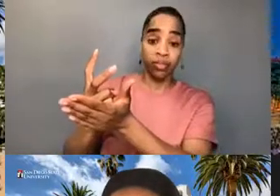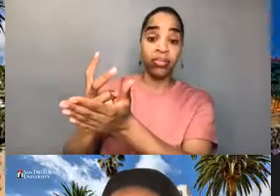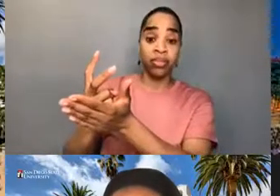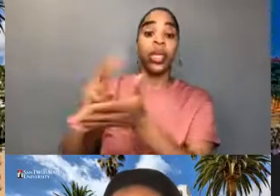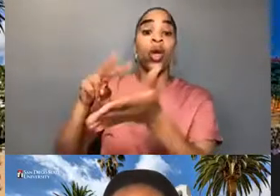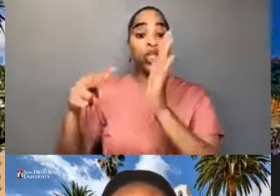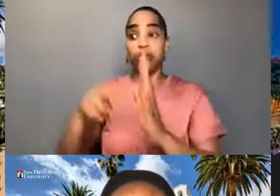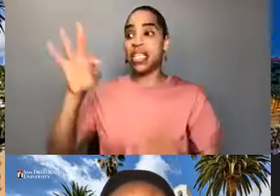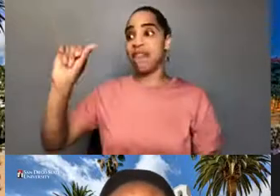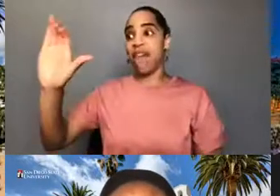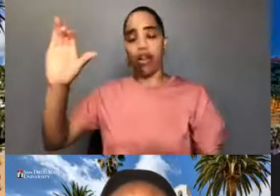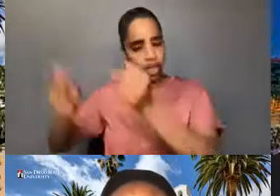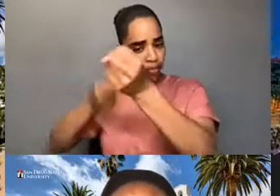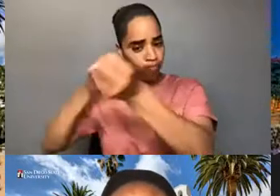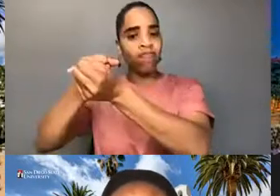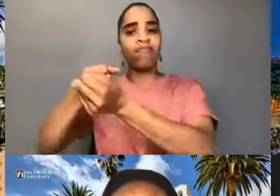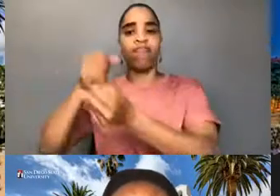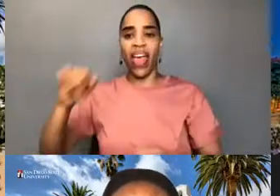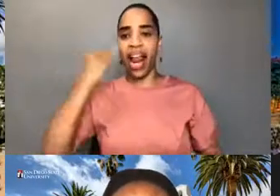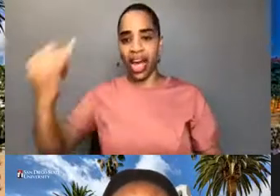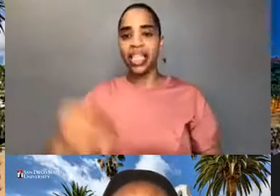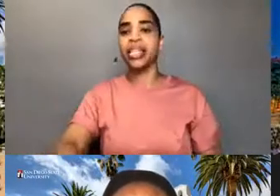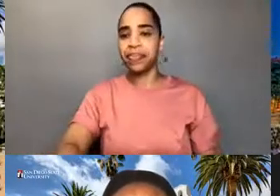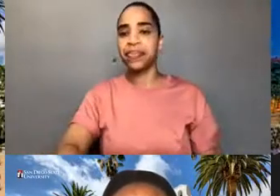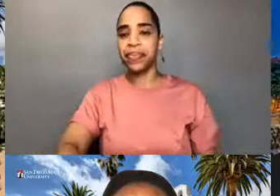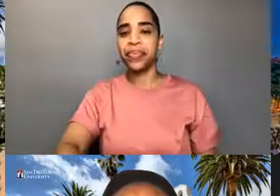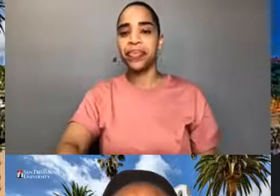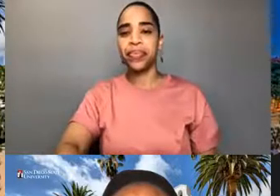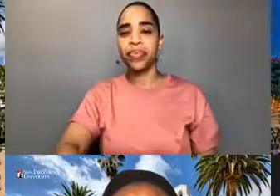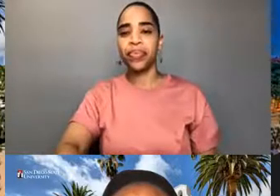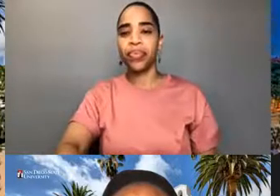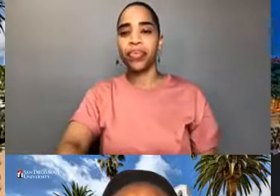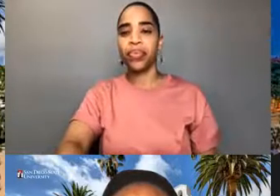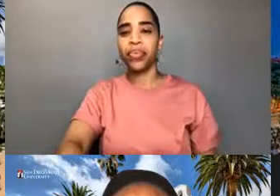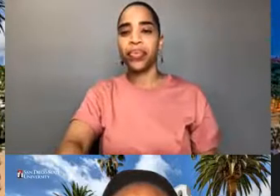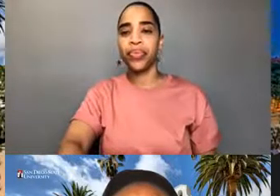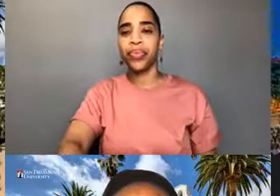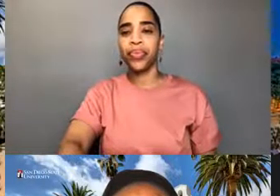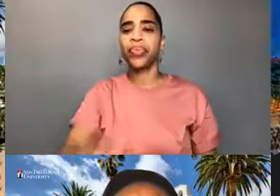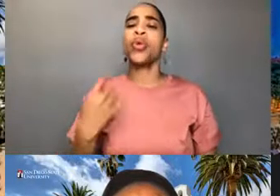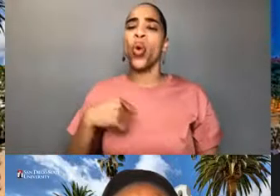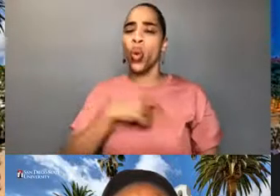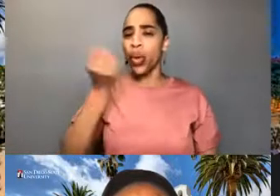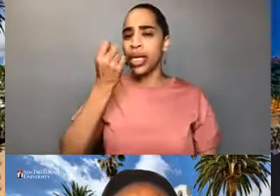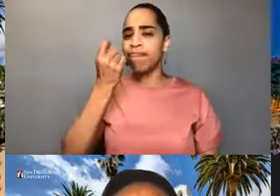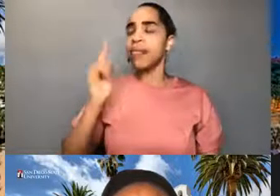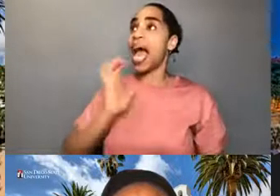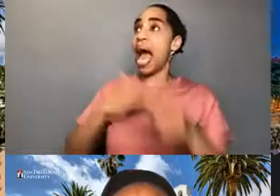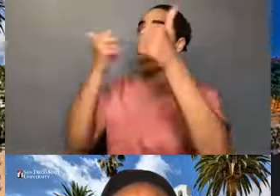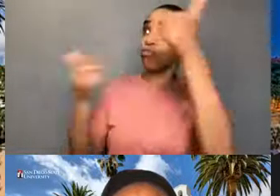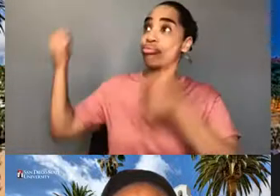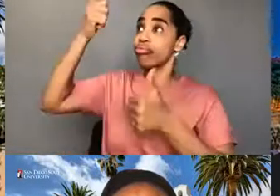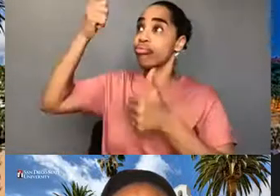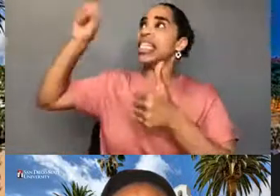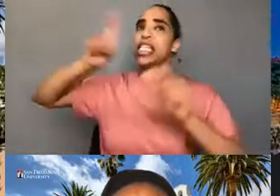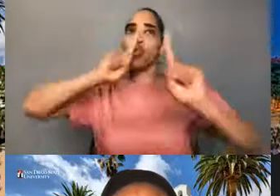faculty's response to this. We also knew that the administration needed to have a response as well,